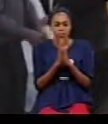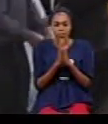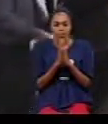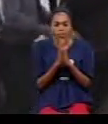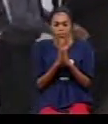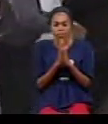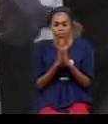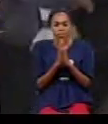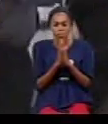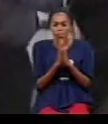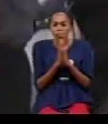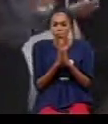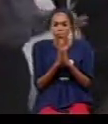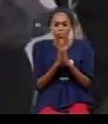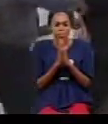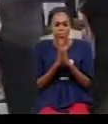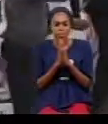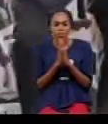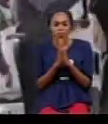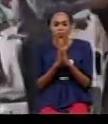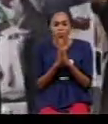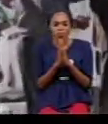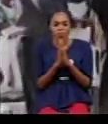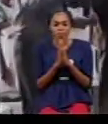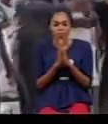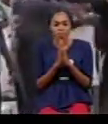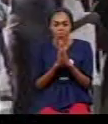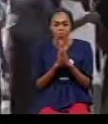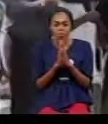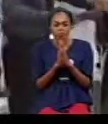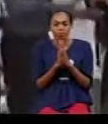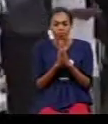Oshogbo, signs and wonder tonight.